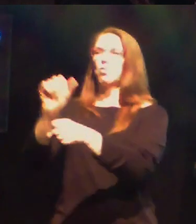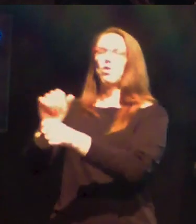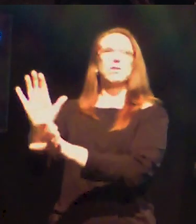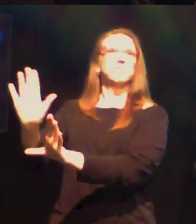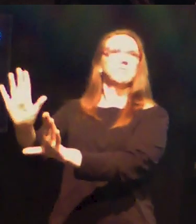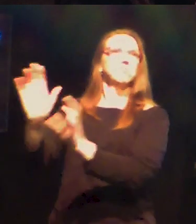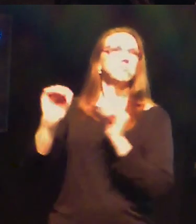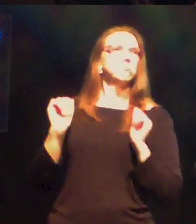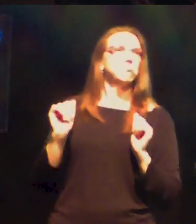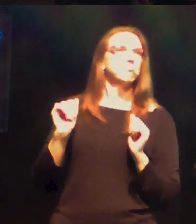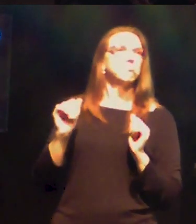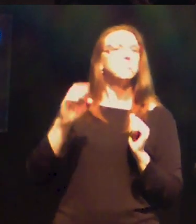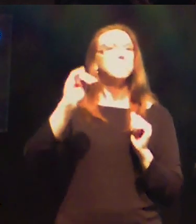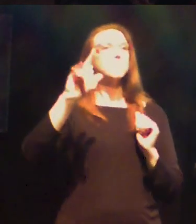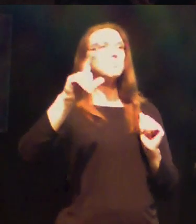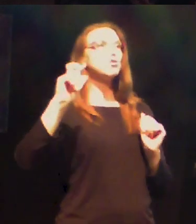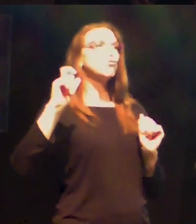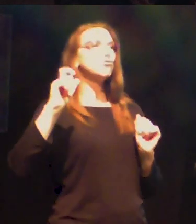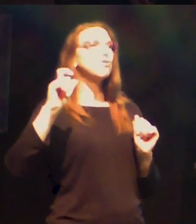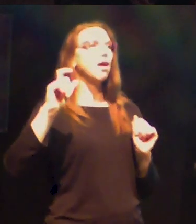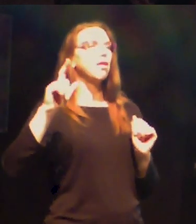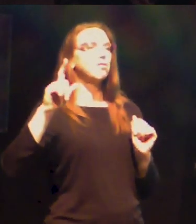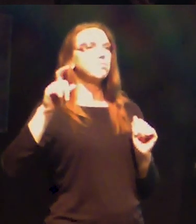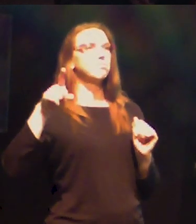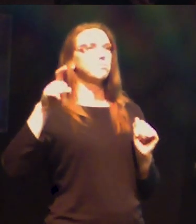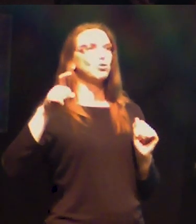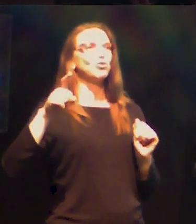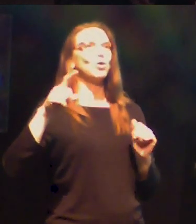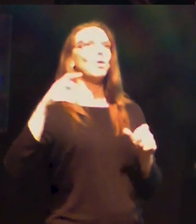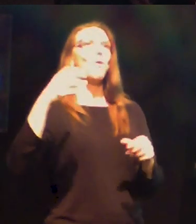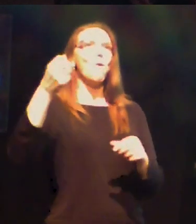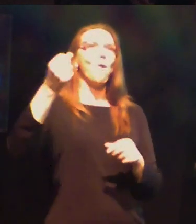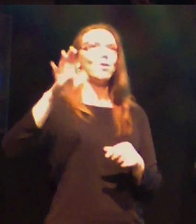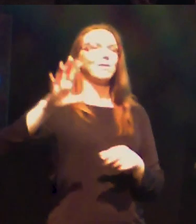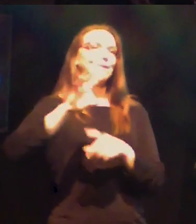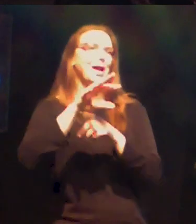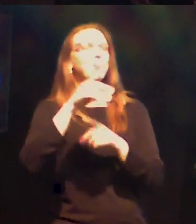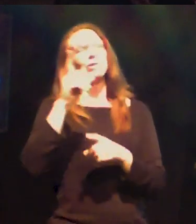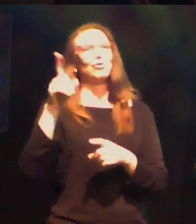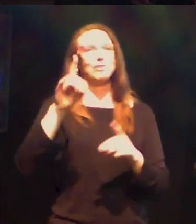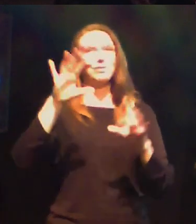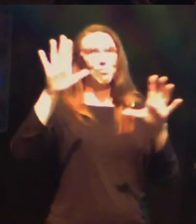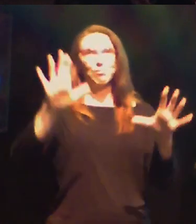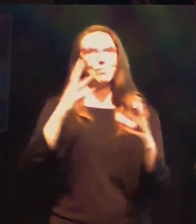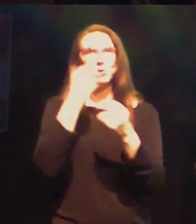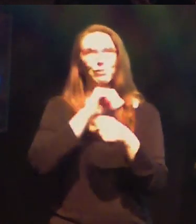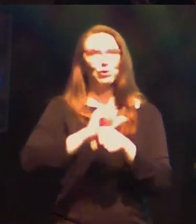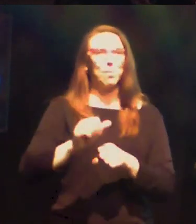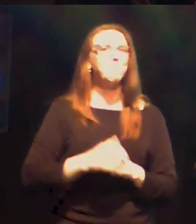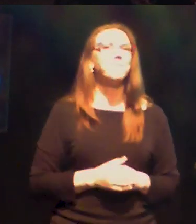job, and Michelle should be the one holding it, you know.